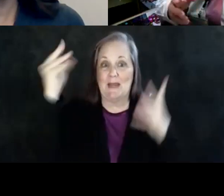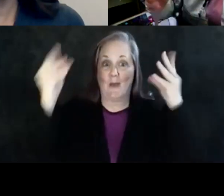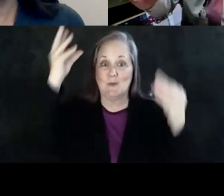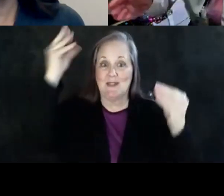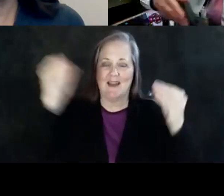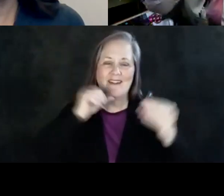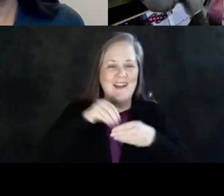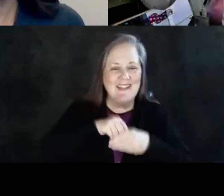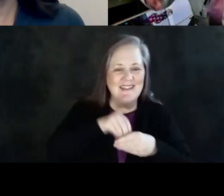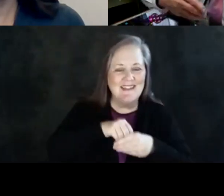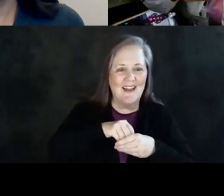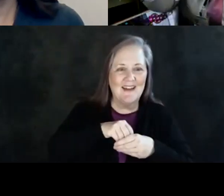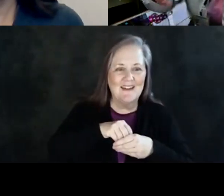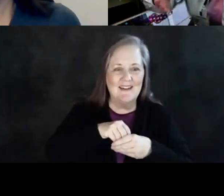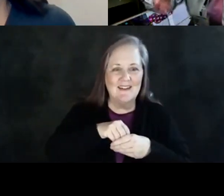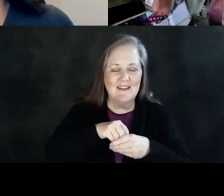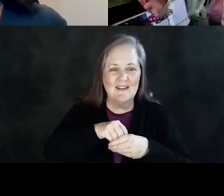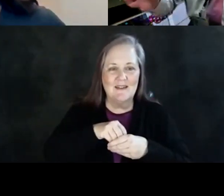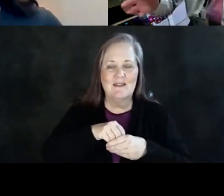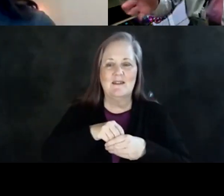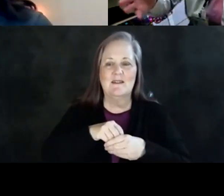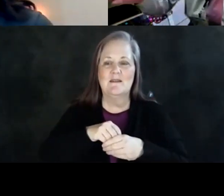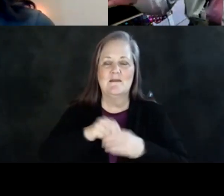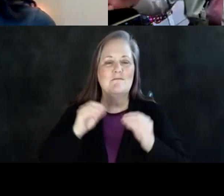opposed to inside is that there's a lot of